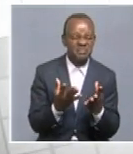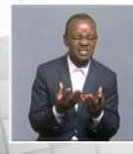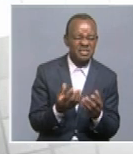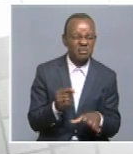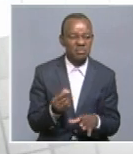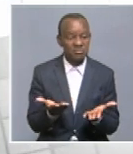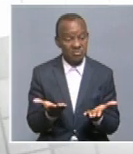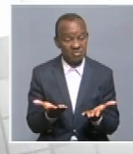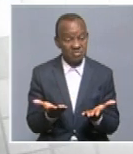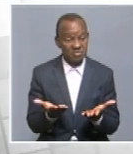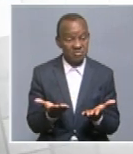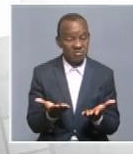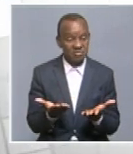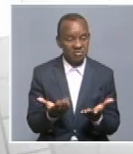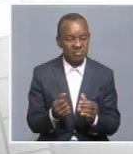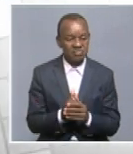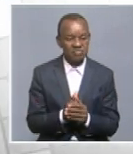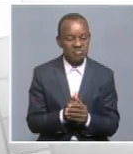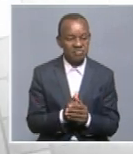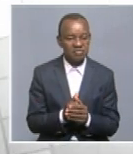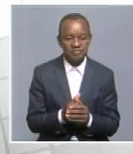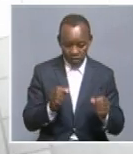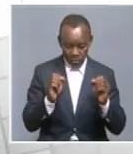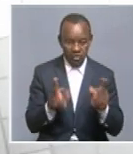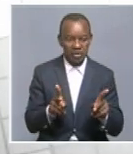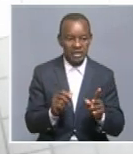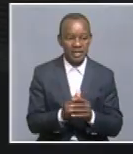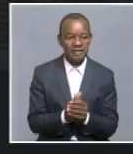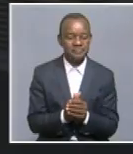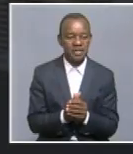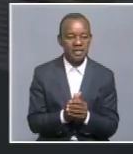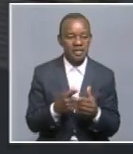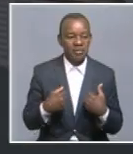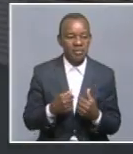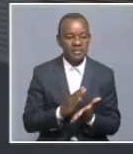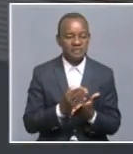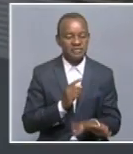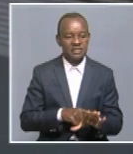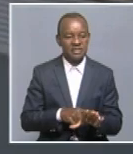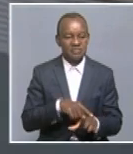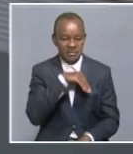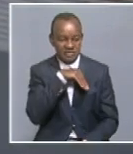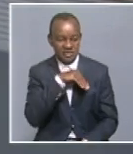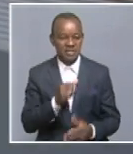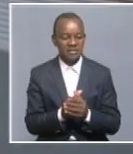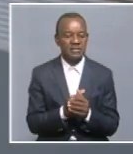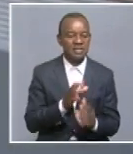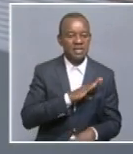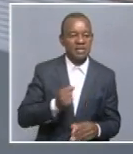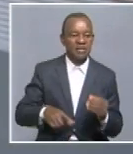extent, Janet? Okay. As much as we want to deny that our country is faced with